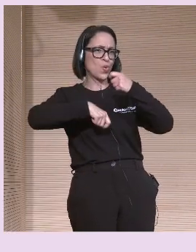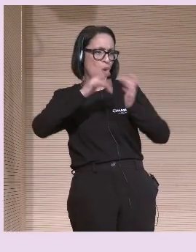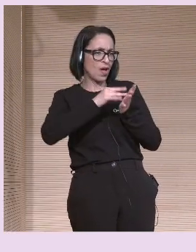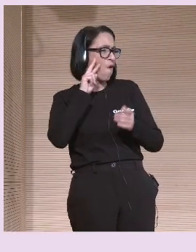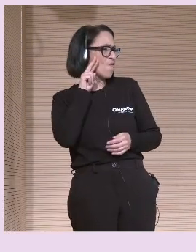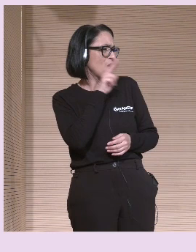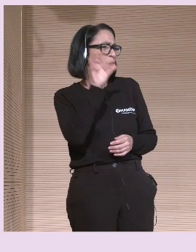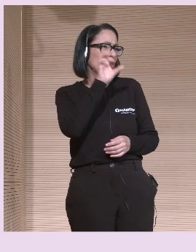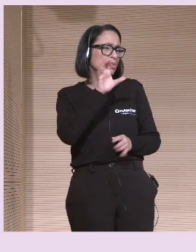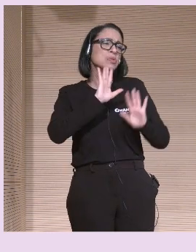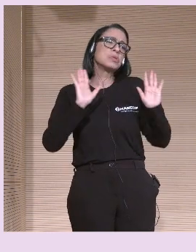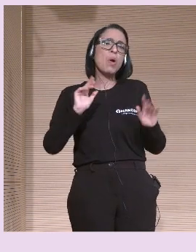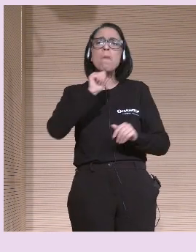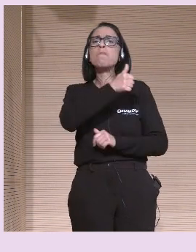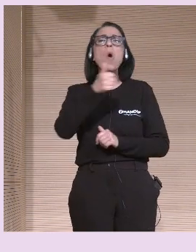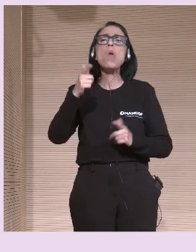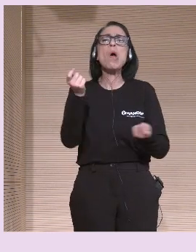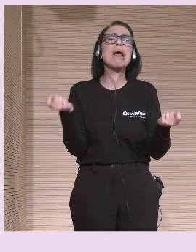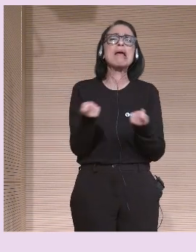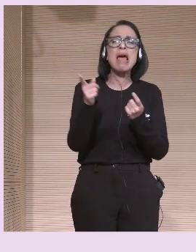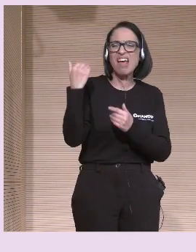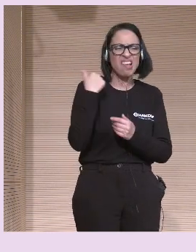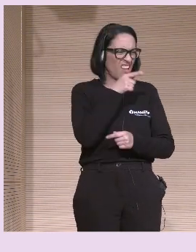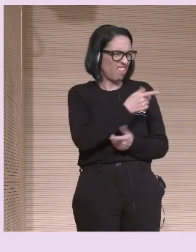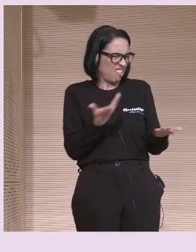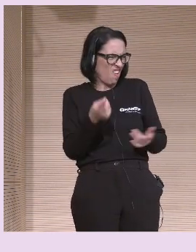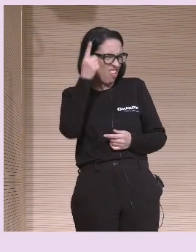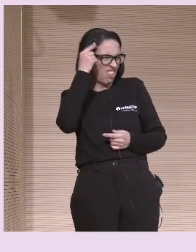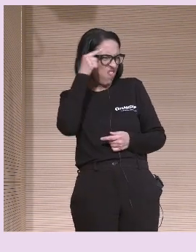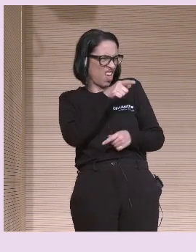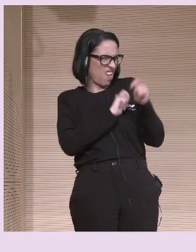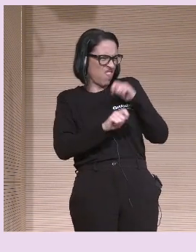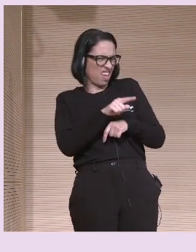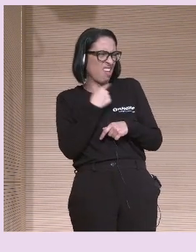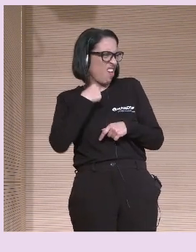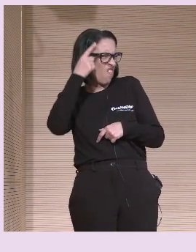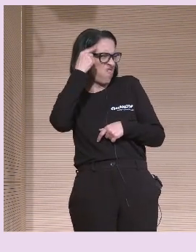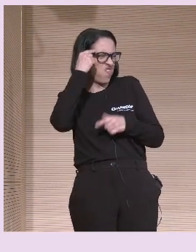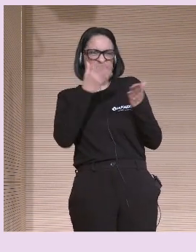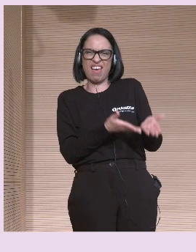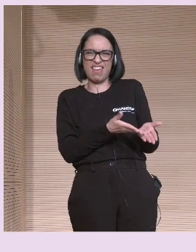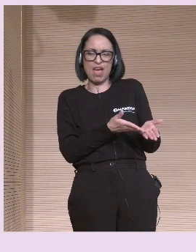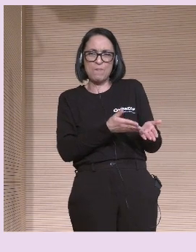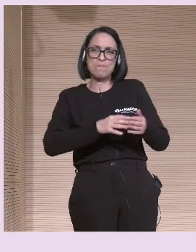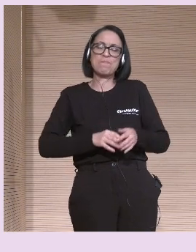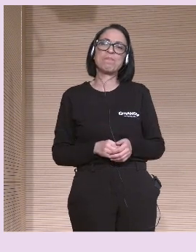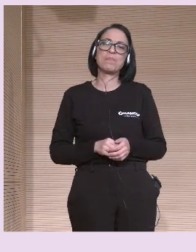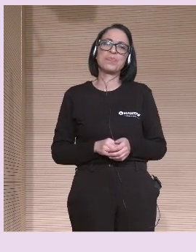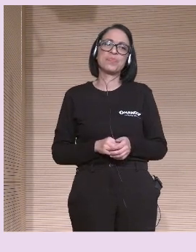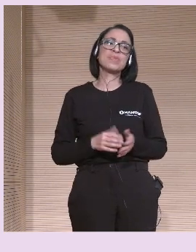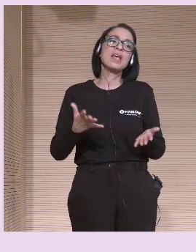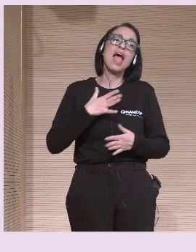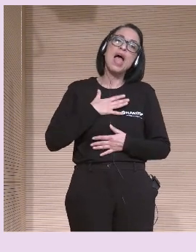think, this thing about being playful, about being welcoming, about being friendly, about you know, saying this is about human stories. This is about